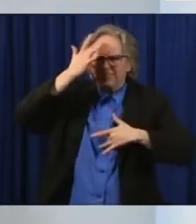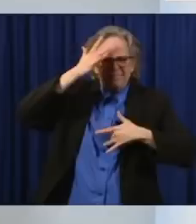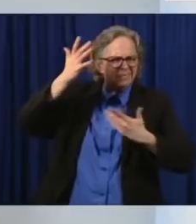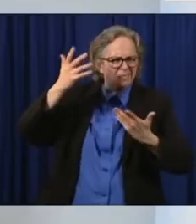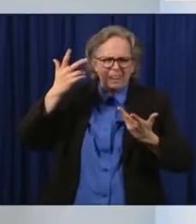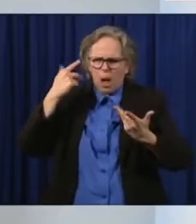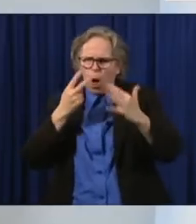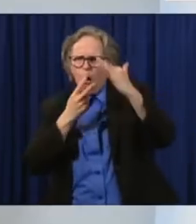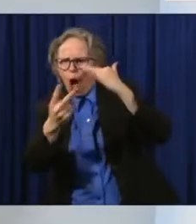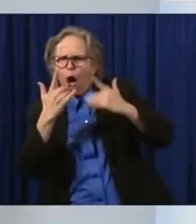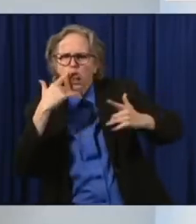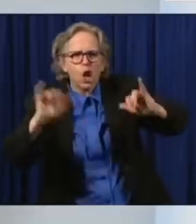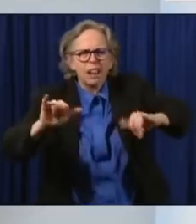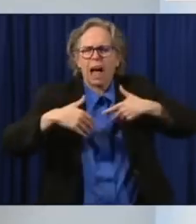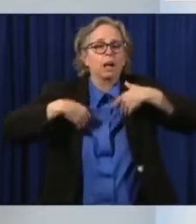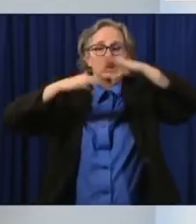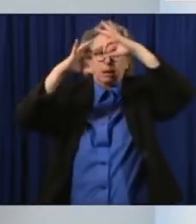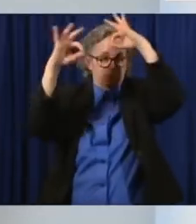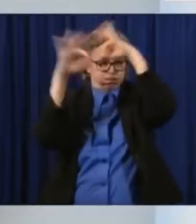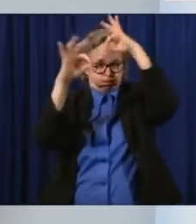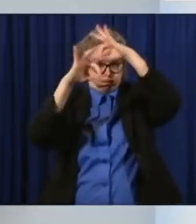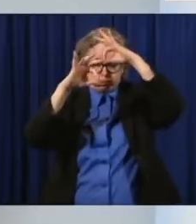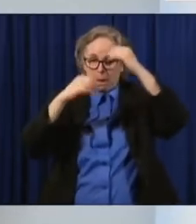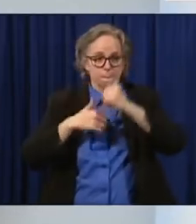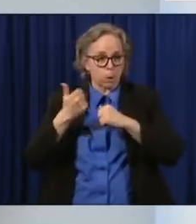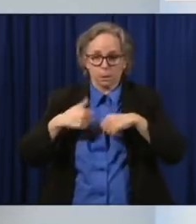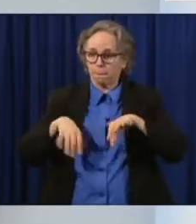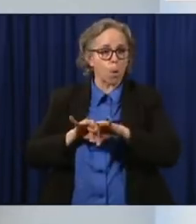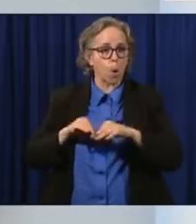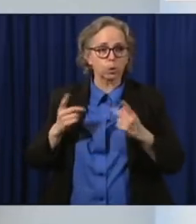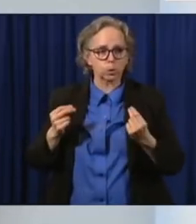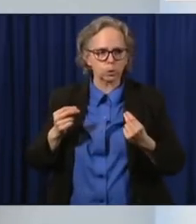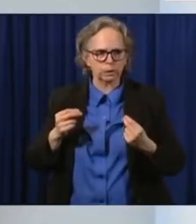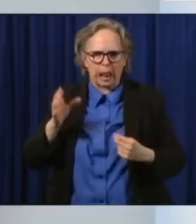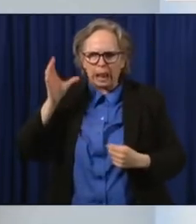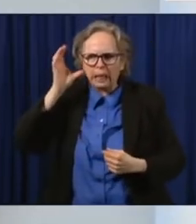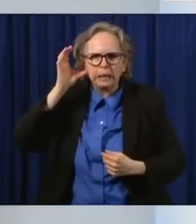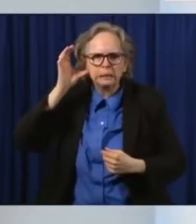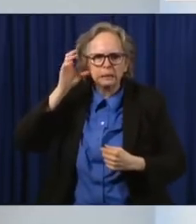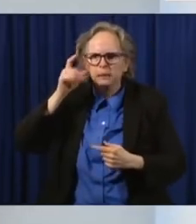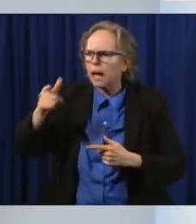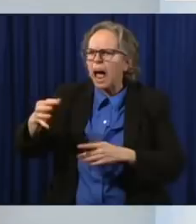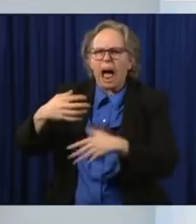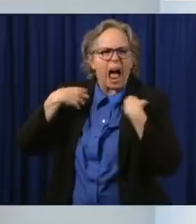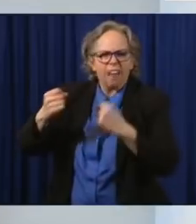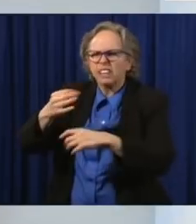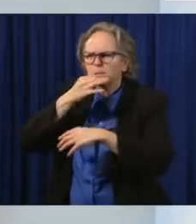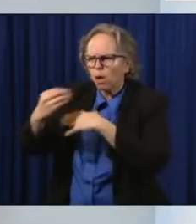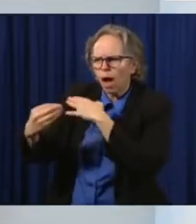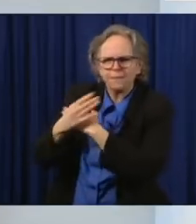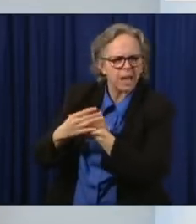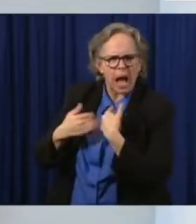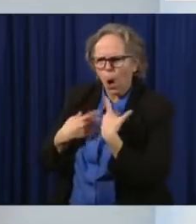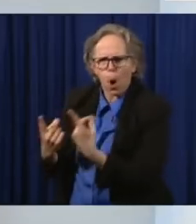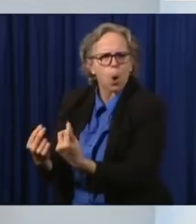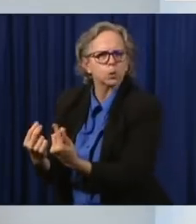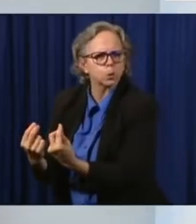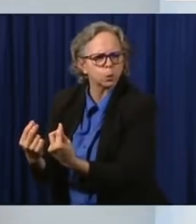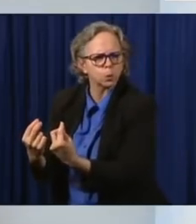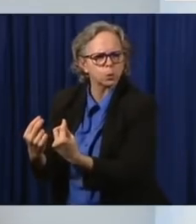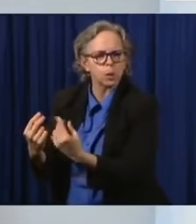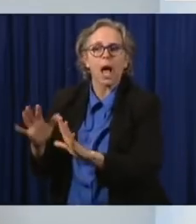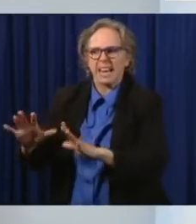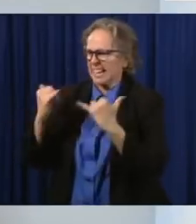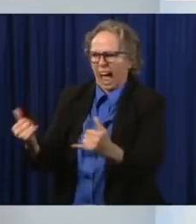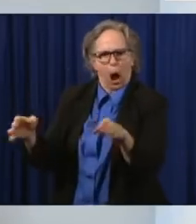point is to listen to the experts, to take the health advice, and they urged immediate action to stop large gatherings.